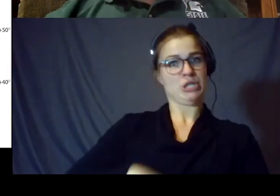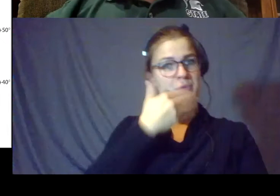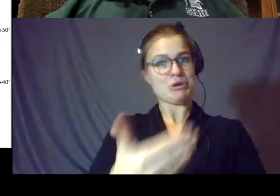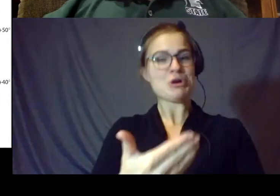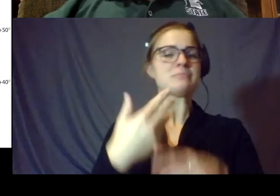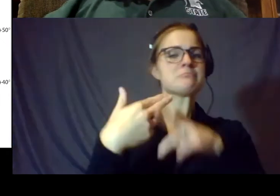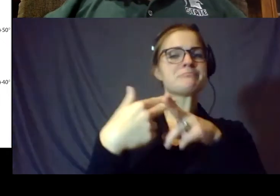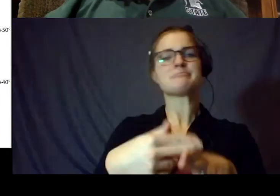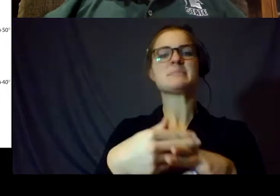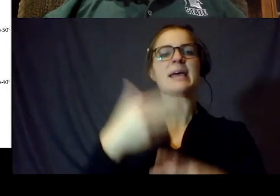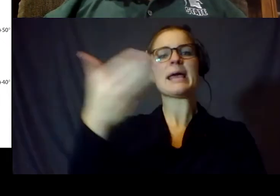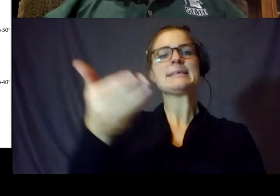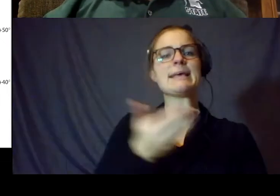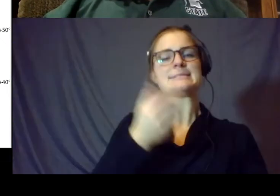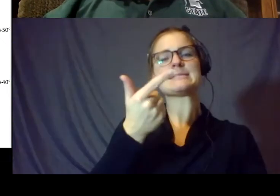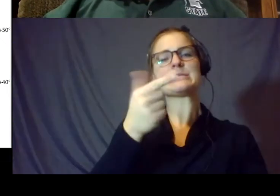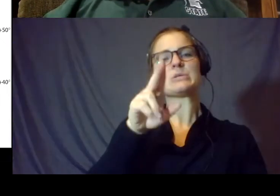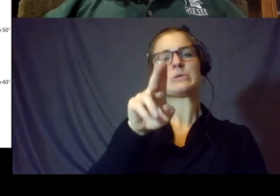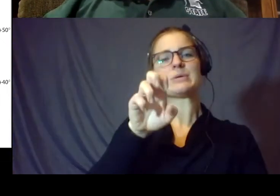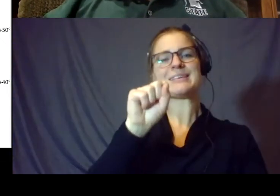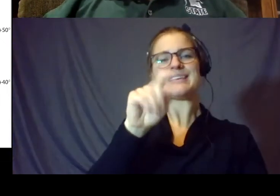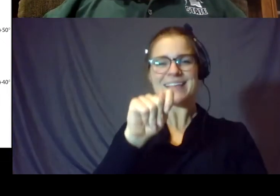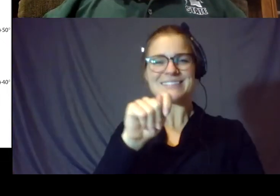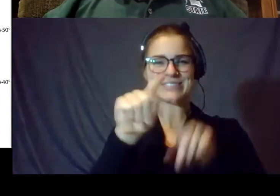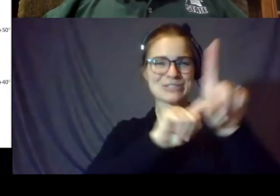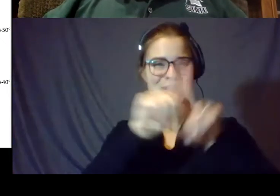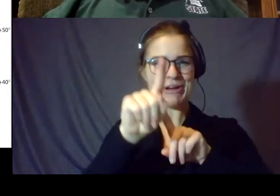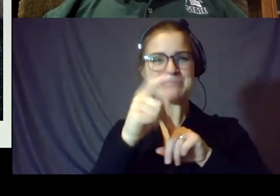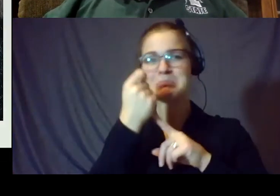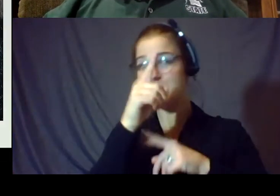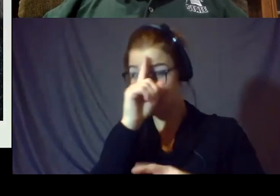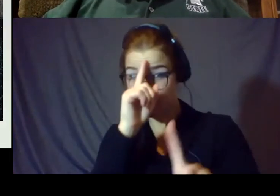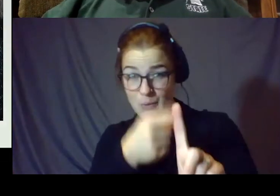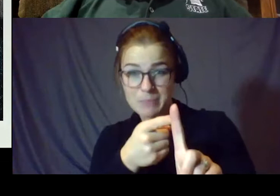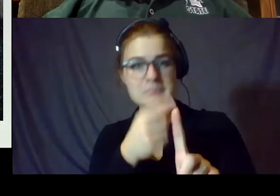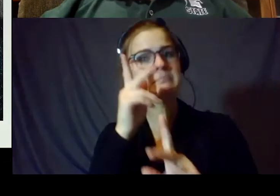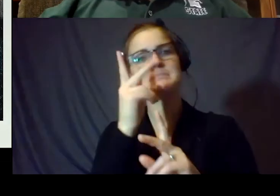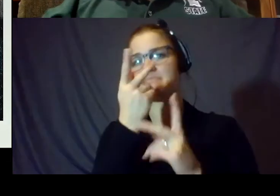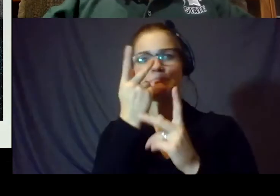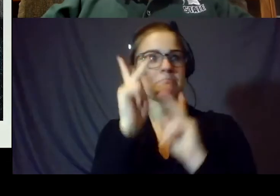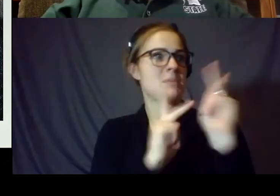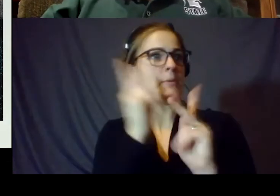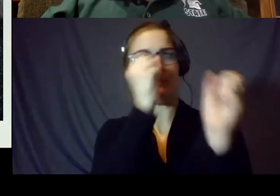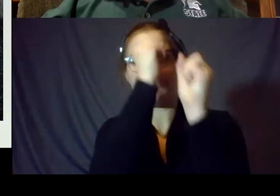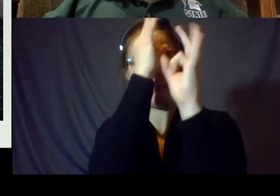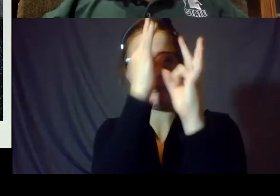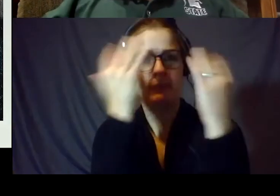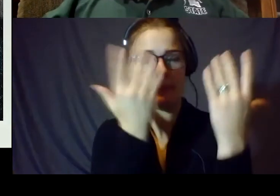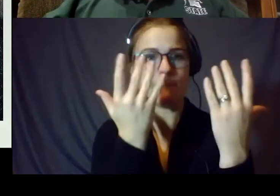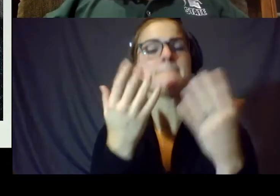stars. Bottom line is people didn't know what they were. And the person who's going to tell them is a man named Tycho